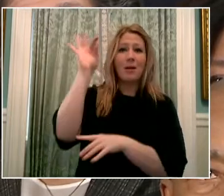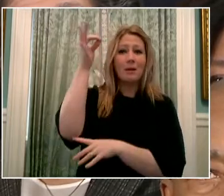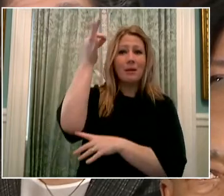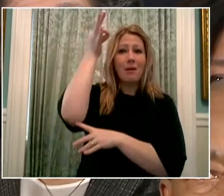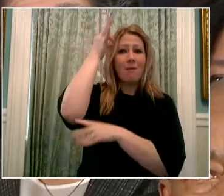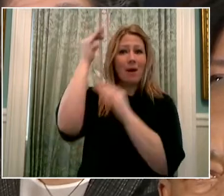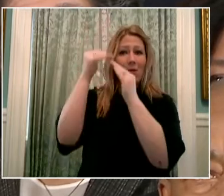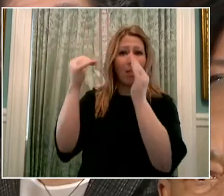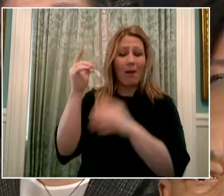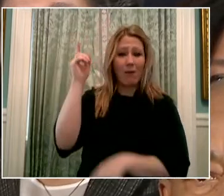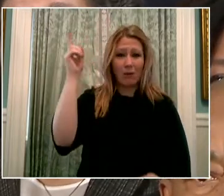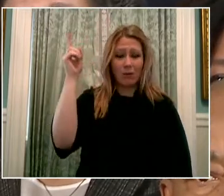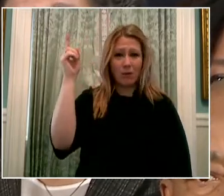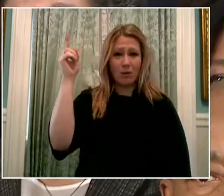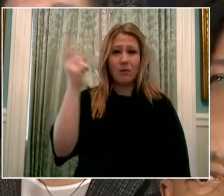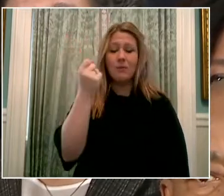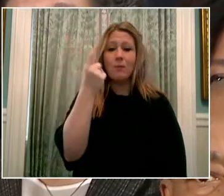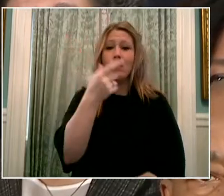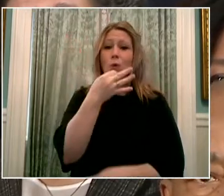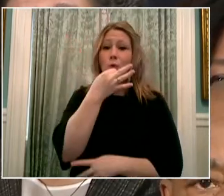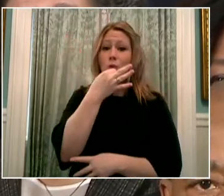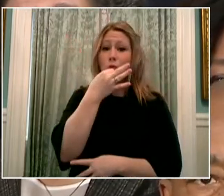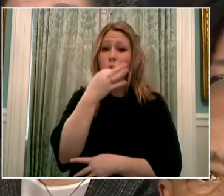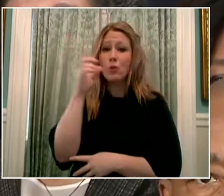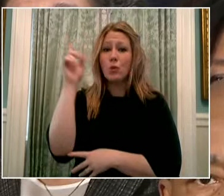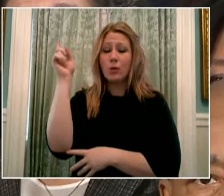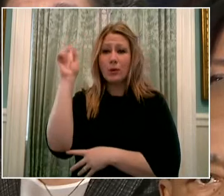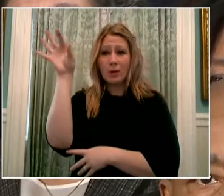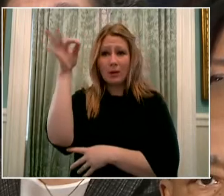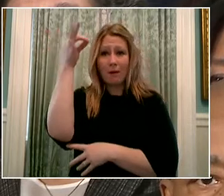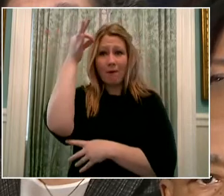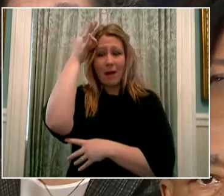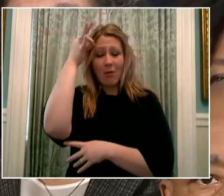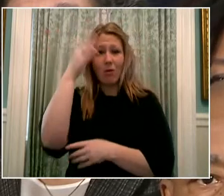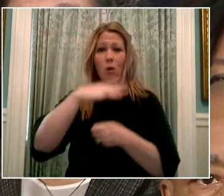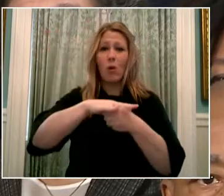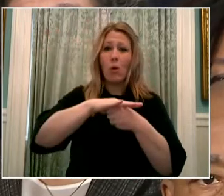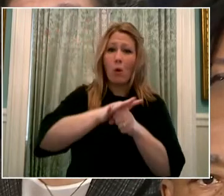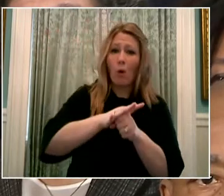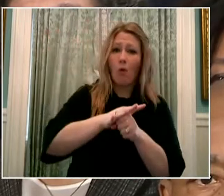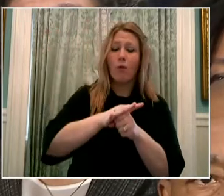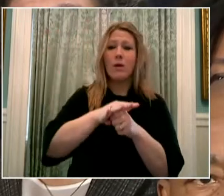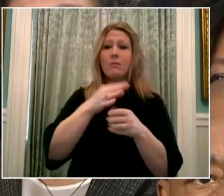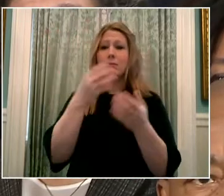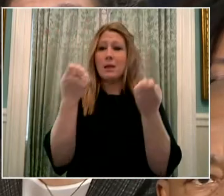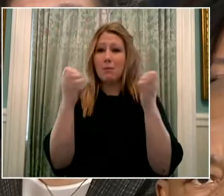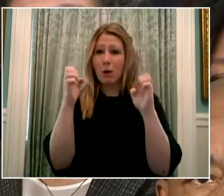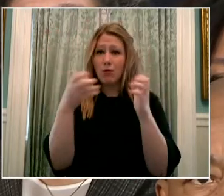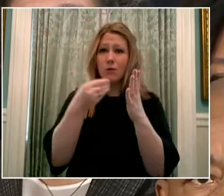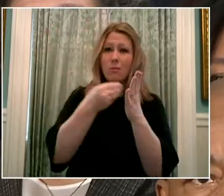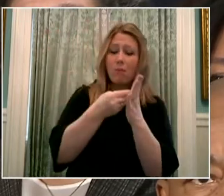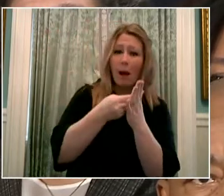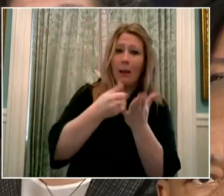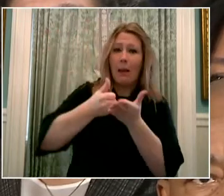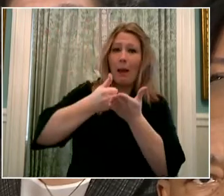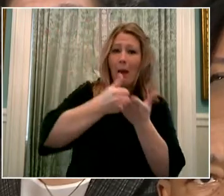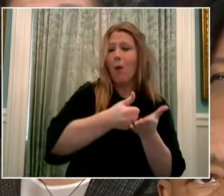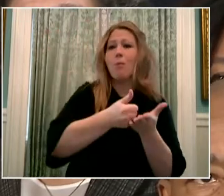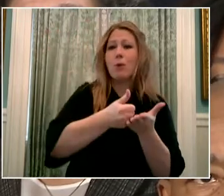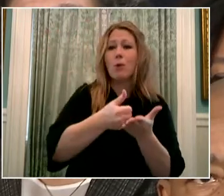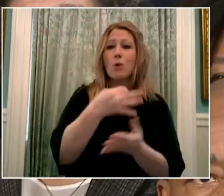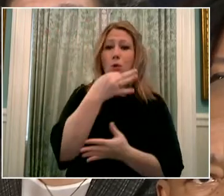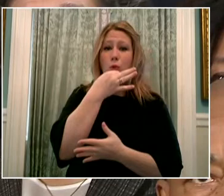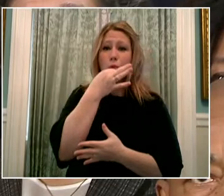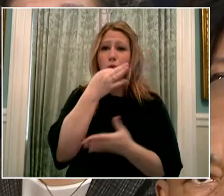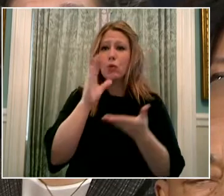health emergency and the lifting of Title 42 on May 11th. It is why we are here today to call on the